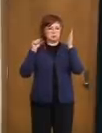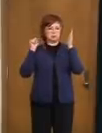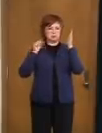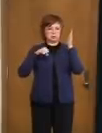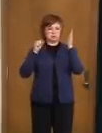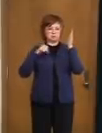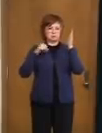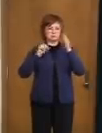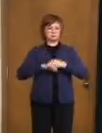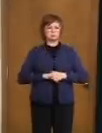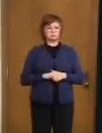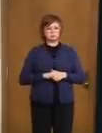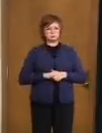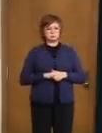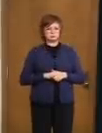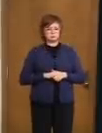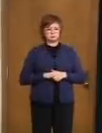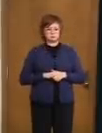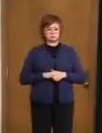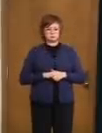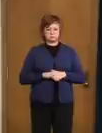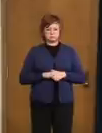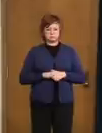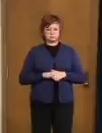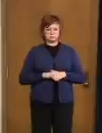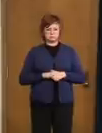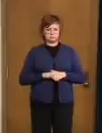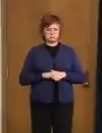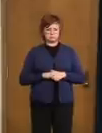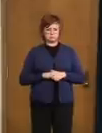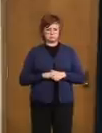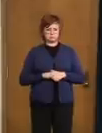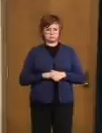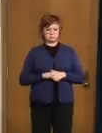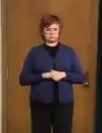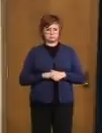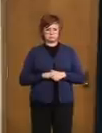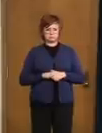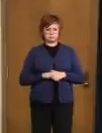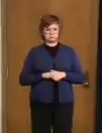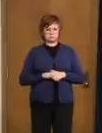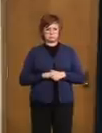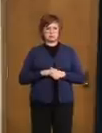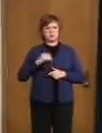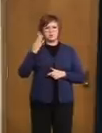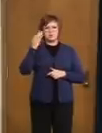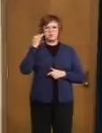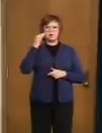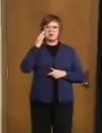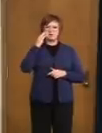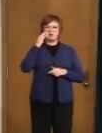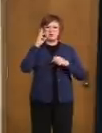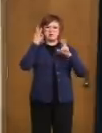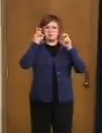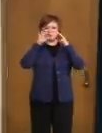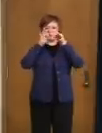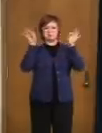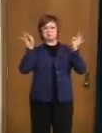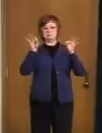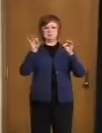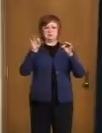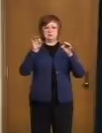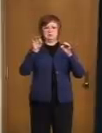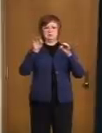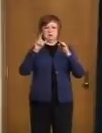I guess it's almost a question of the definition of insanity to keep doing things over and over again when they're